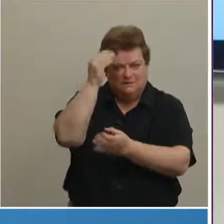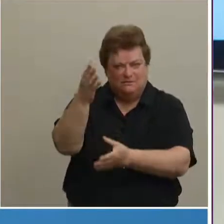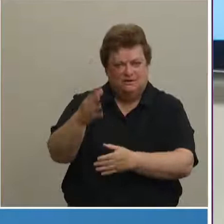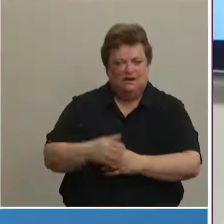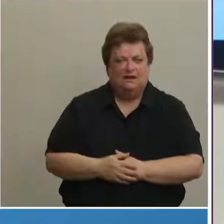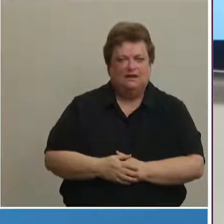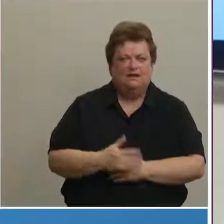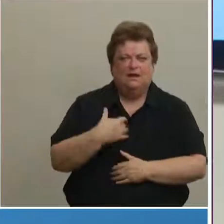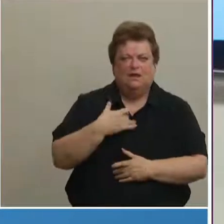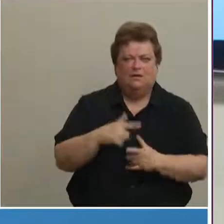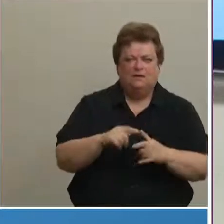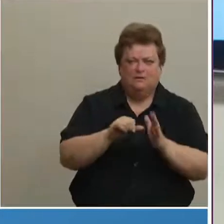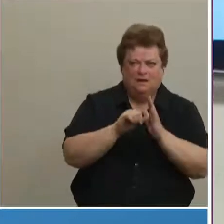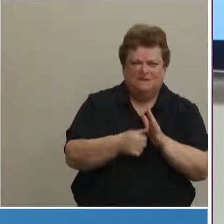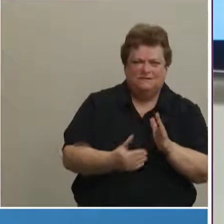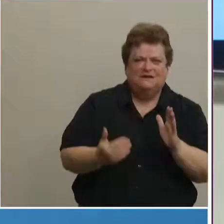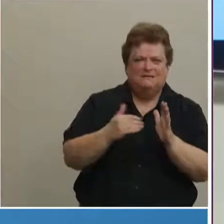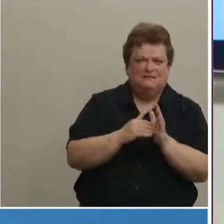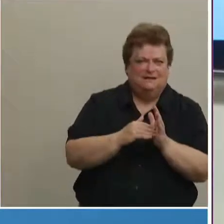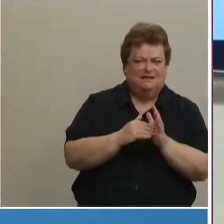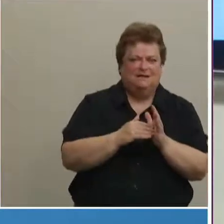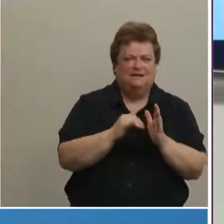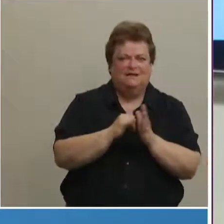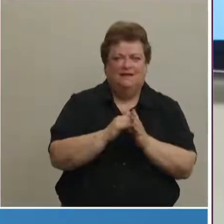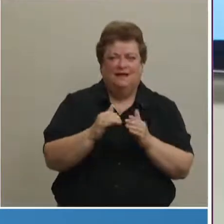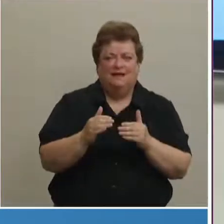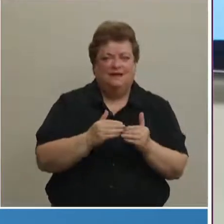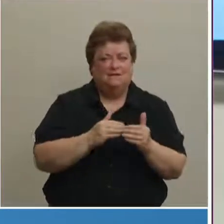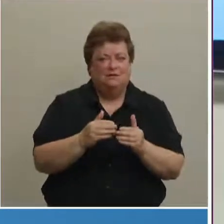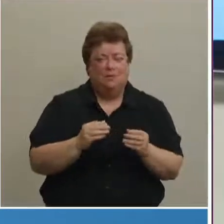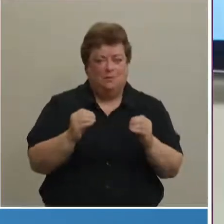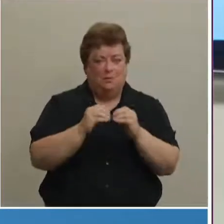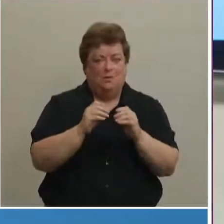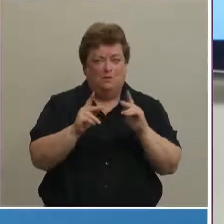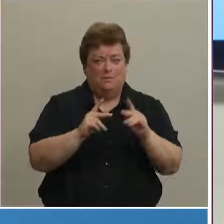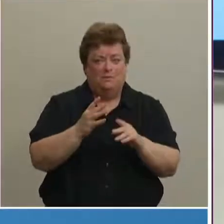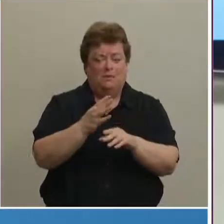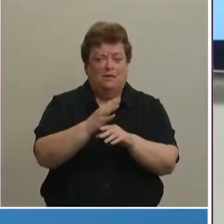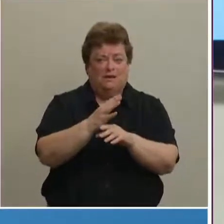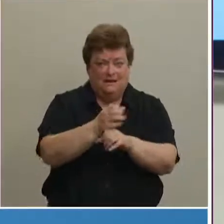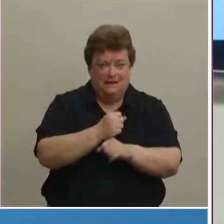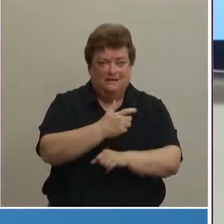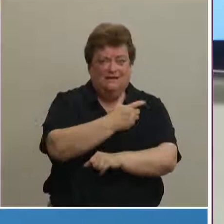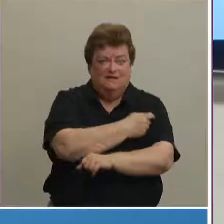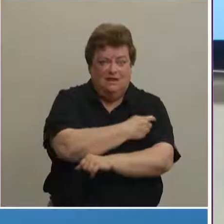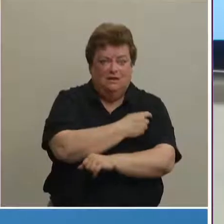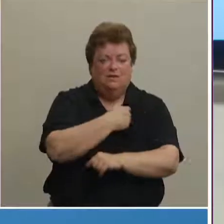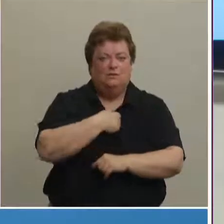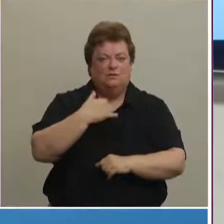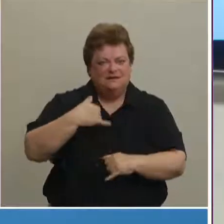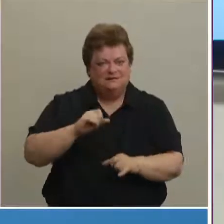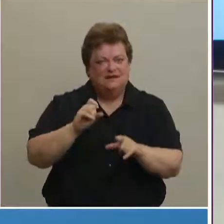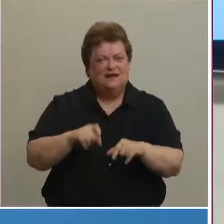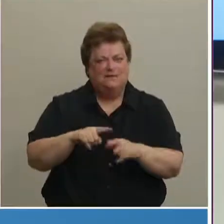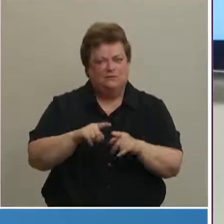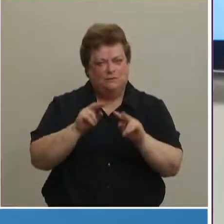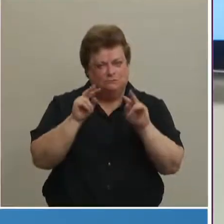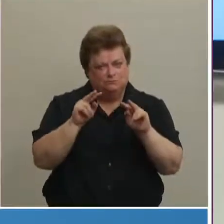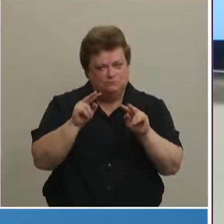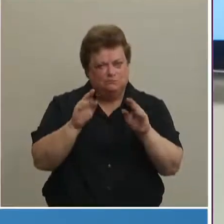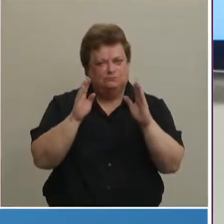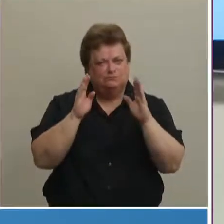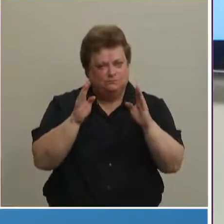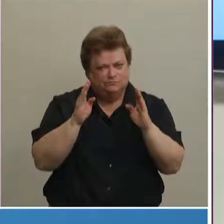I want to emphasize again that even as more of our residents become vaccinated, we need to remain diligent. We